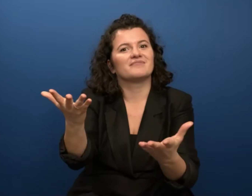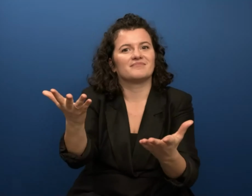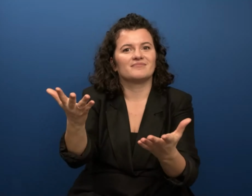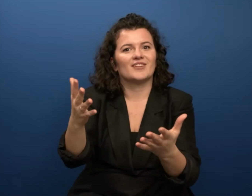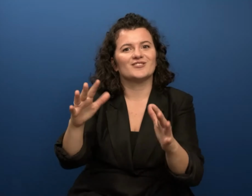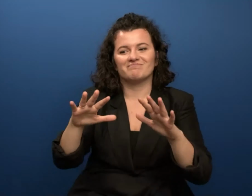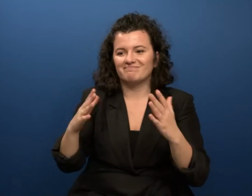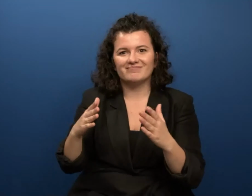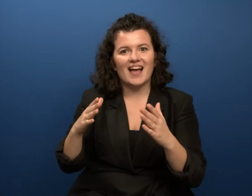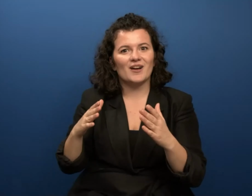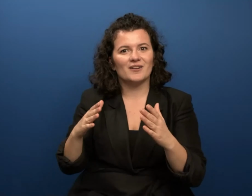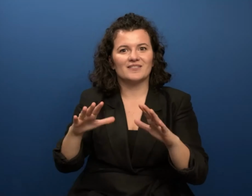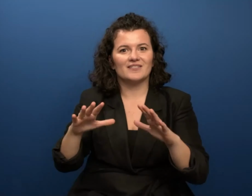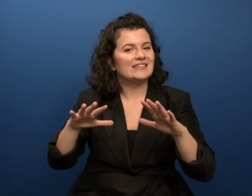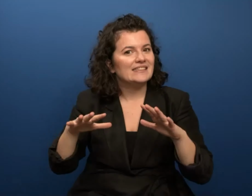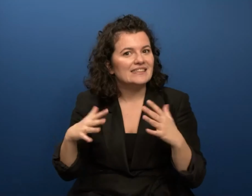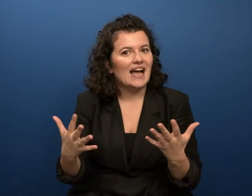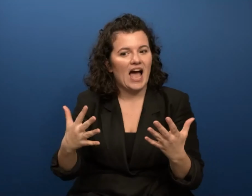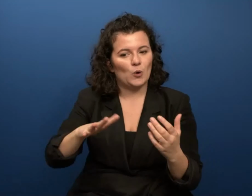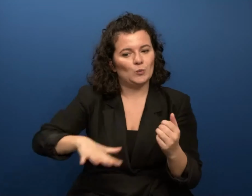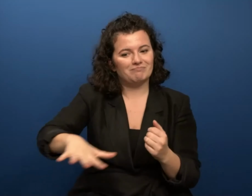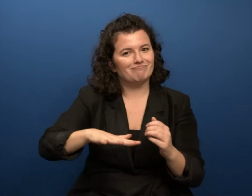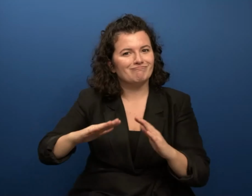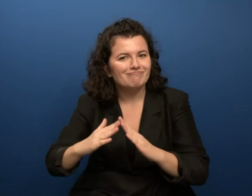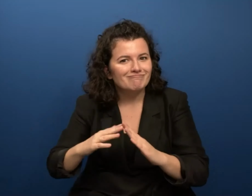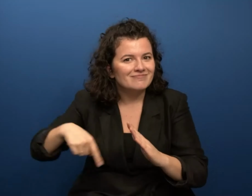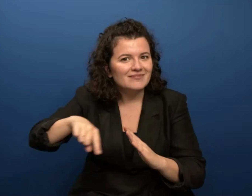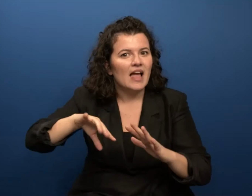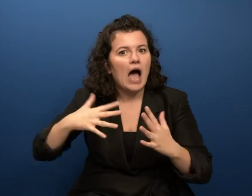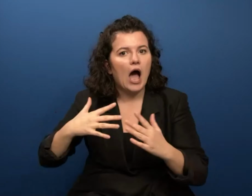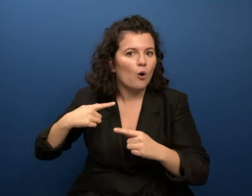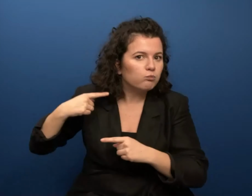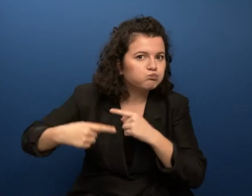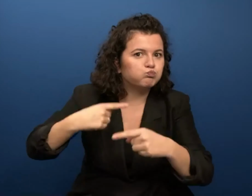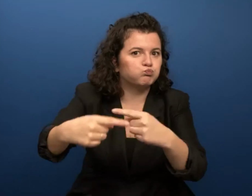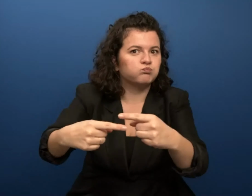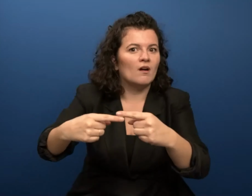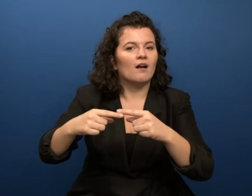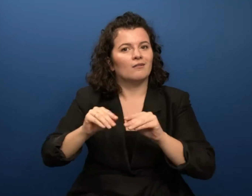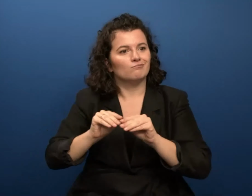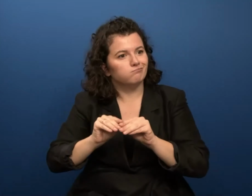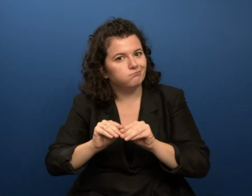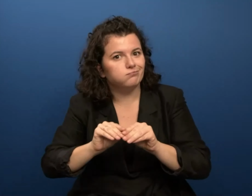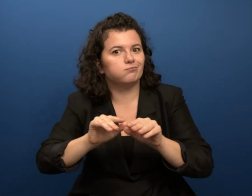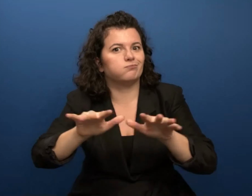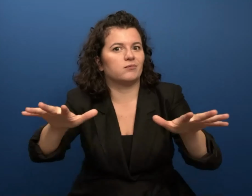progress in terms of realizing person with disability rights across the global. And